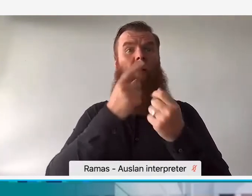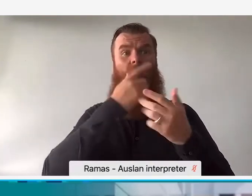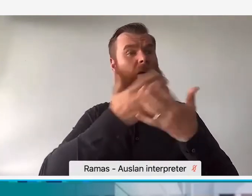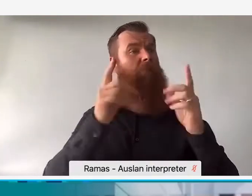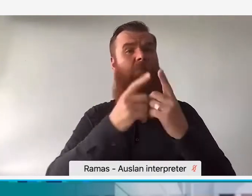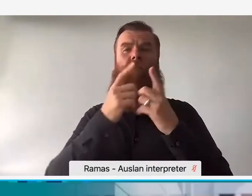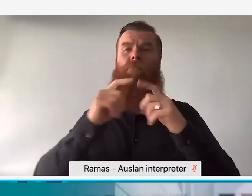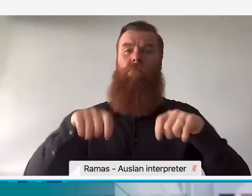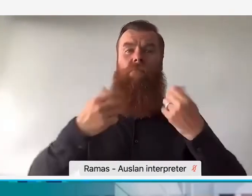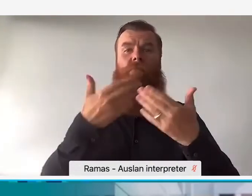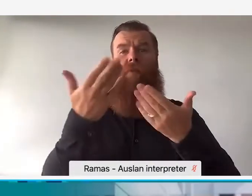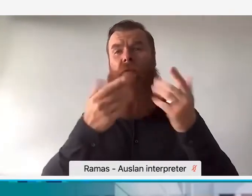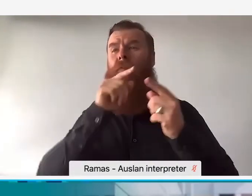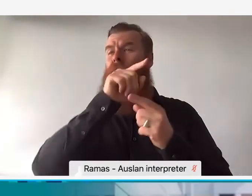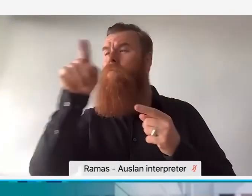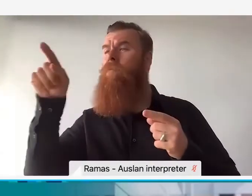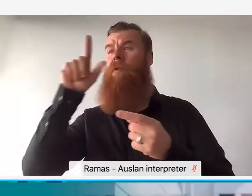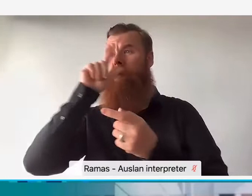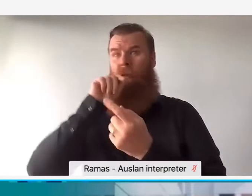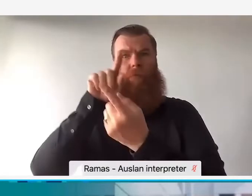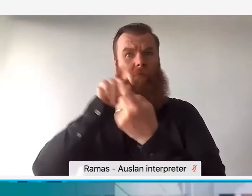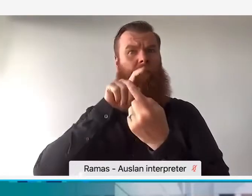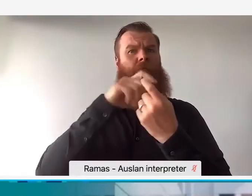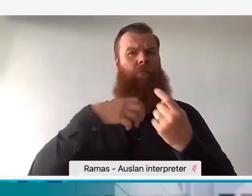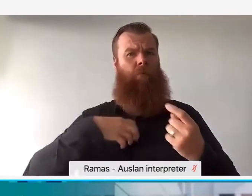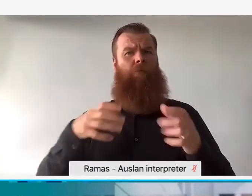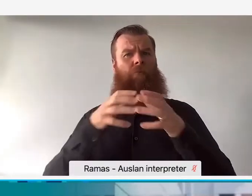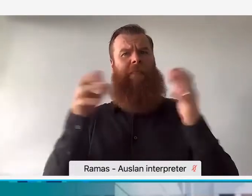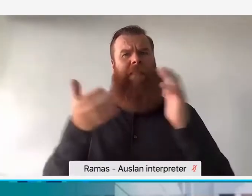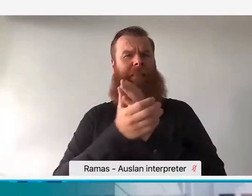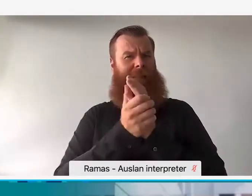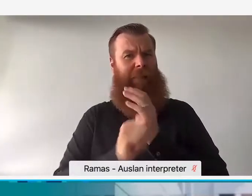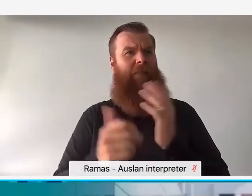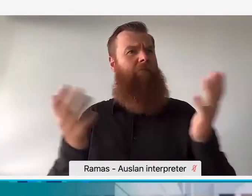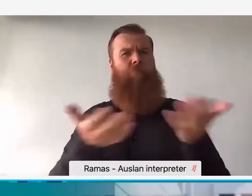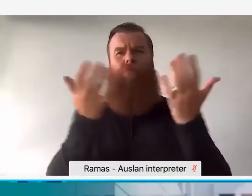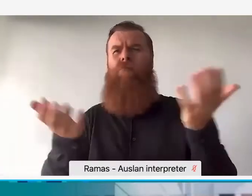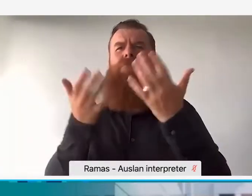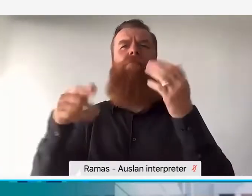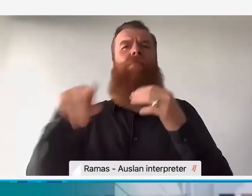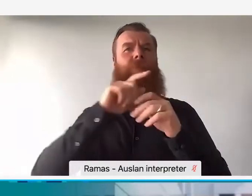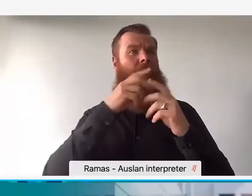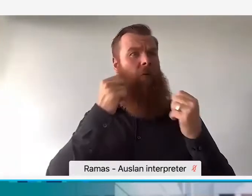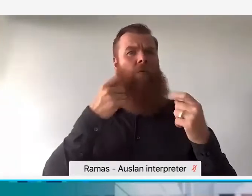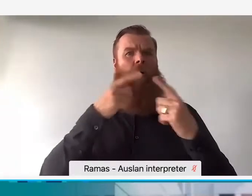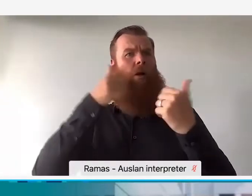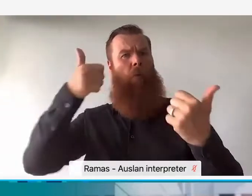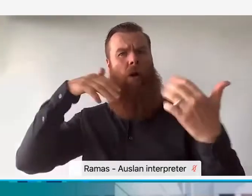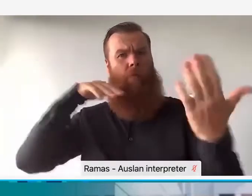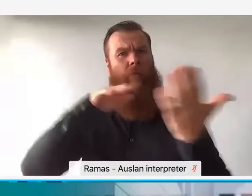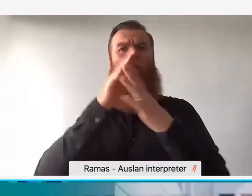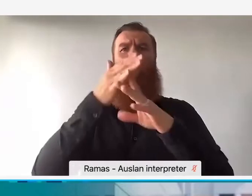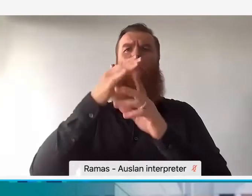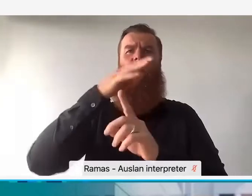recruit, retain and grow the skills of workers and develop coordinated approaches to workforce skills and training. This could